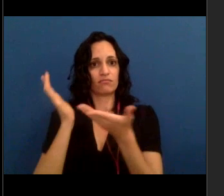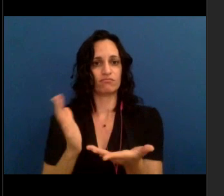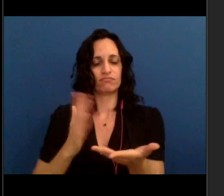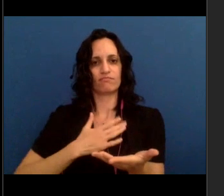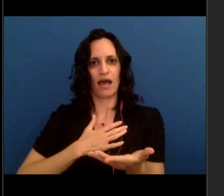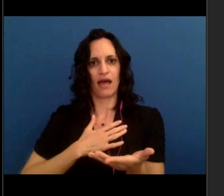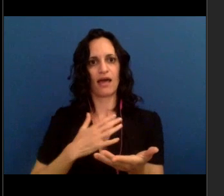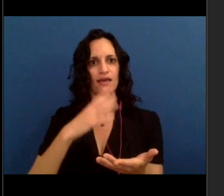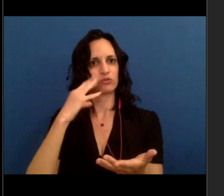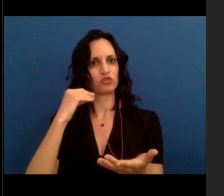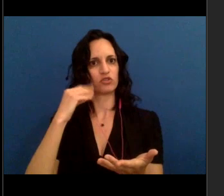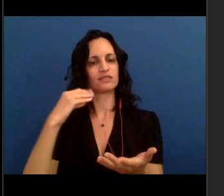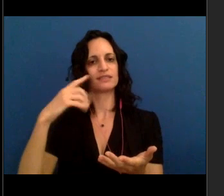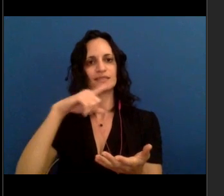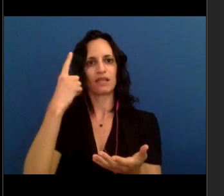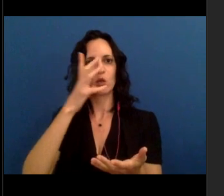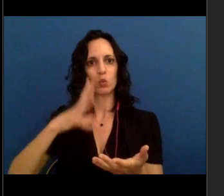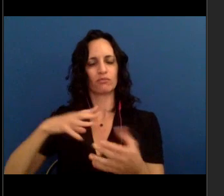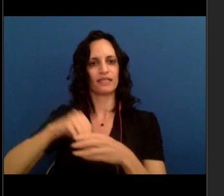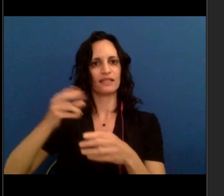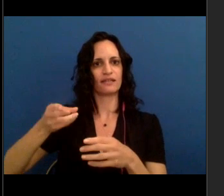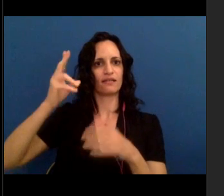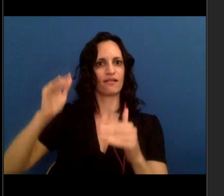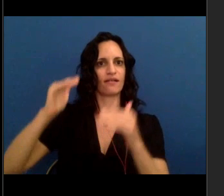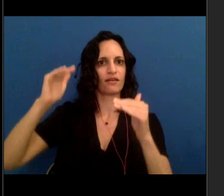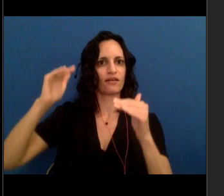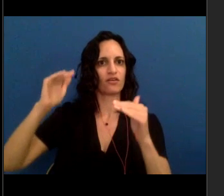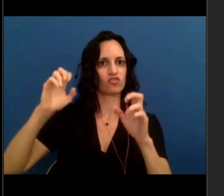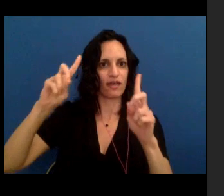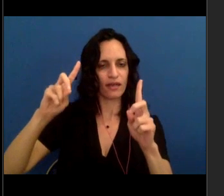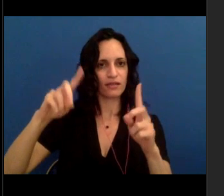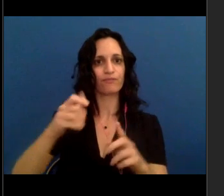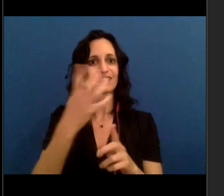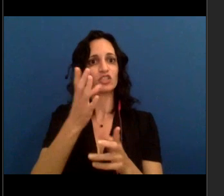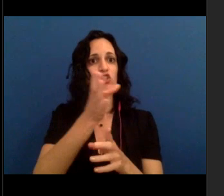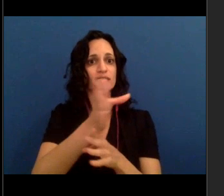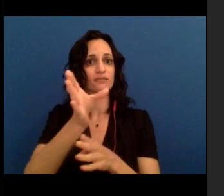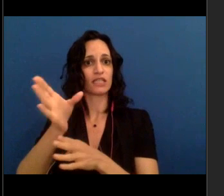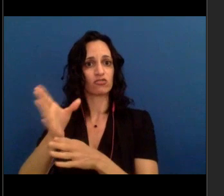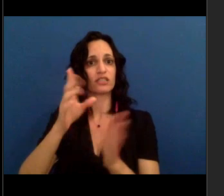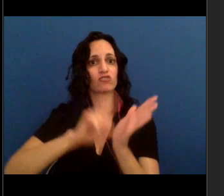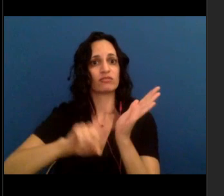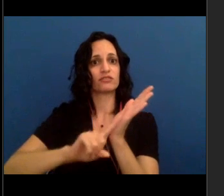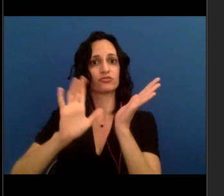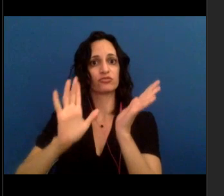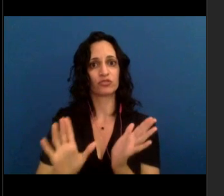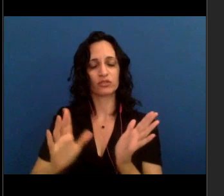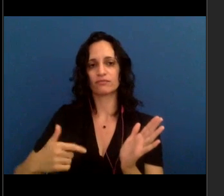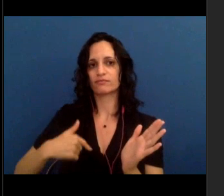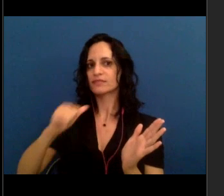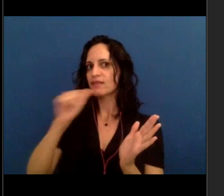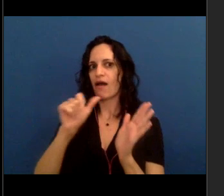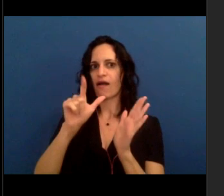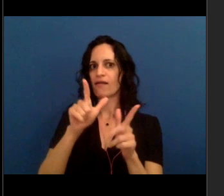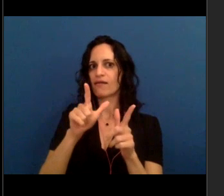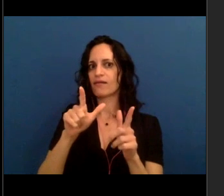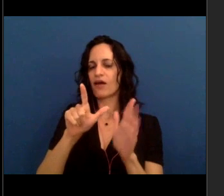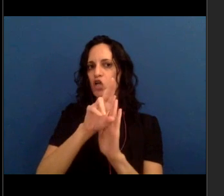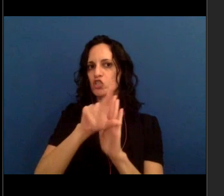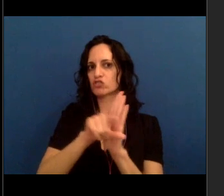woman in higher ed, as an interdisciplinary researcher, but particularly one who was not a linguistics undergraduate. I studied English